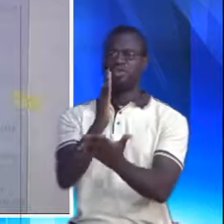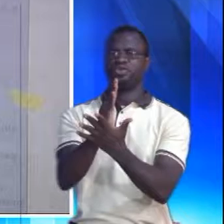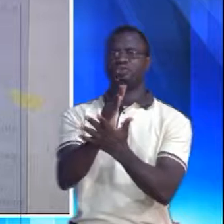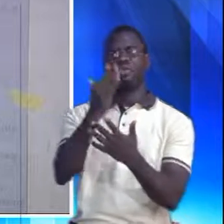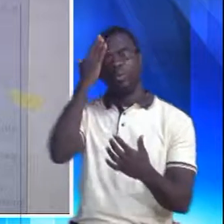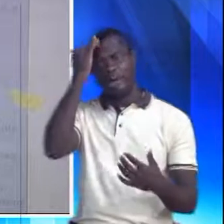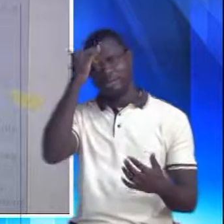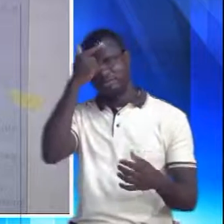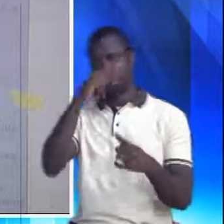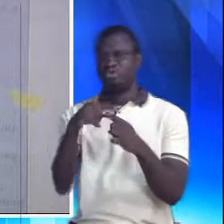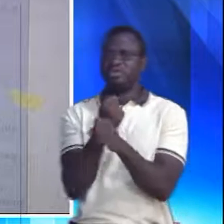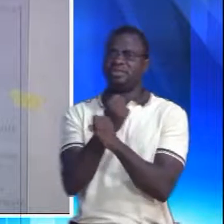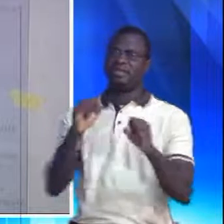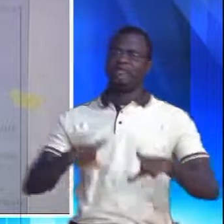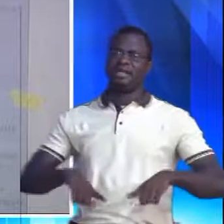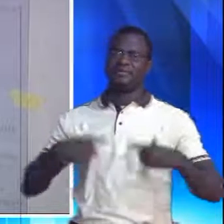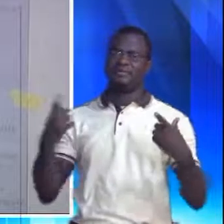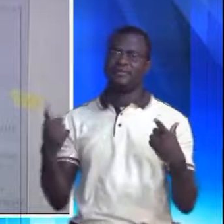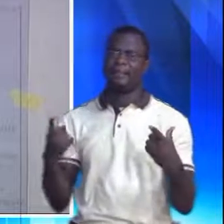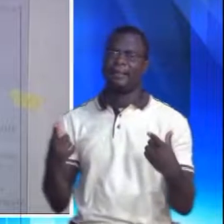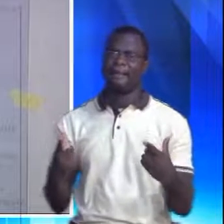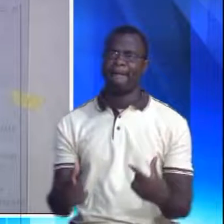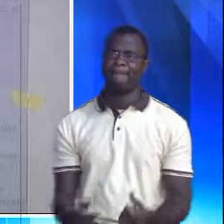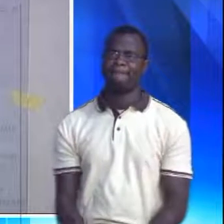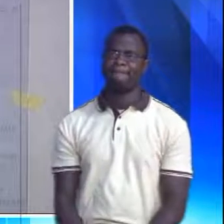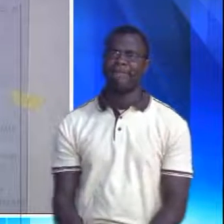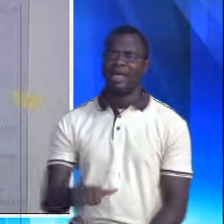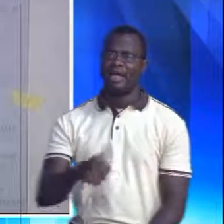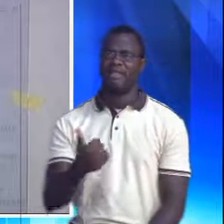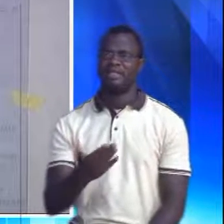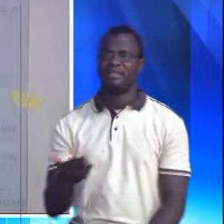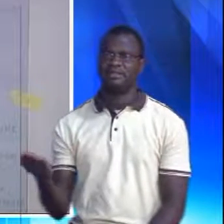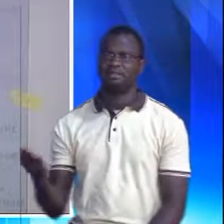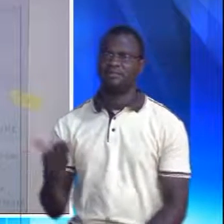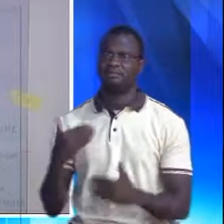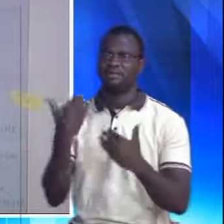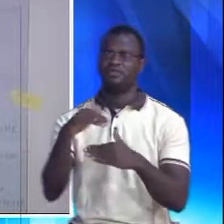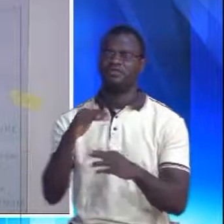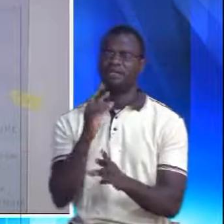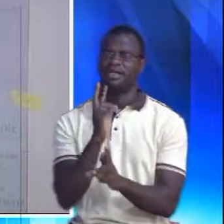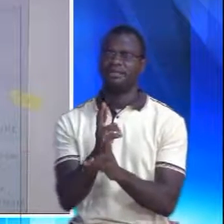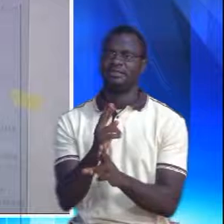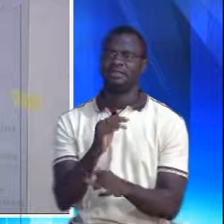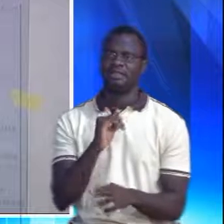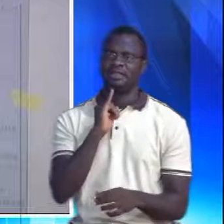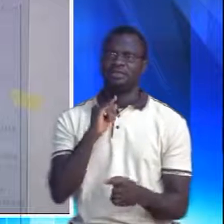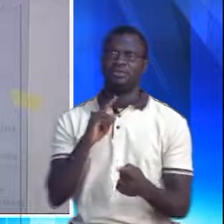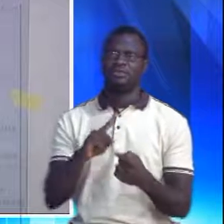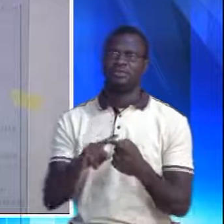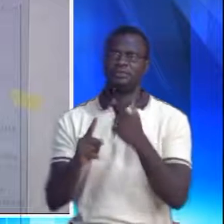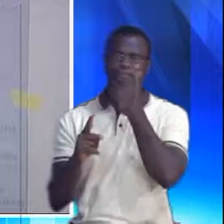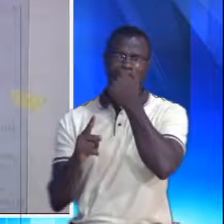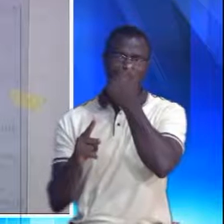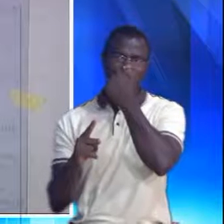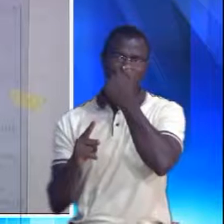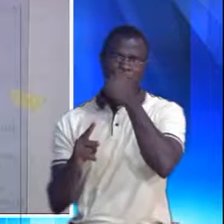public peace is being threatened, under that circumstance, you are going to forfeit your rights. A madman